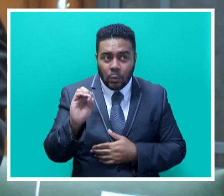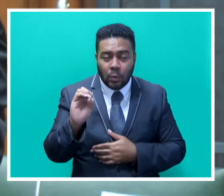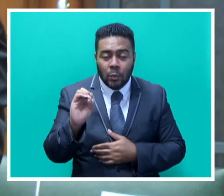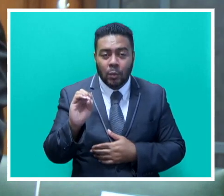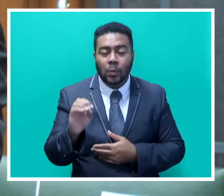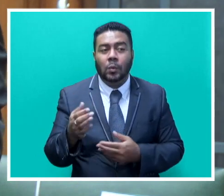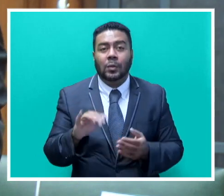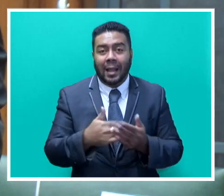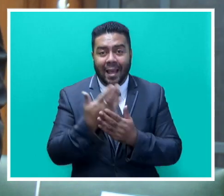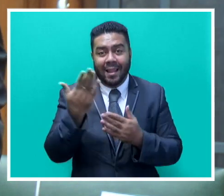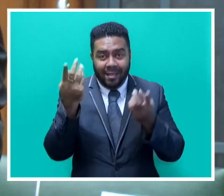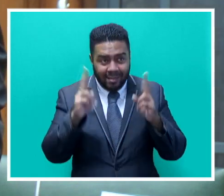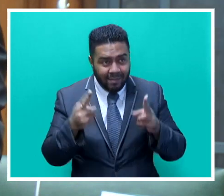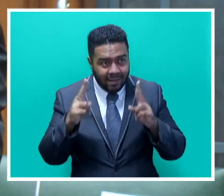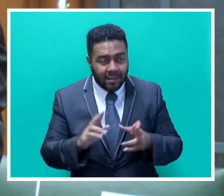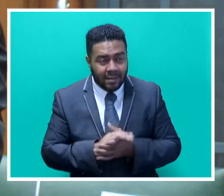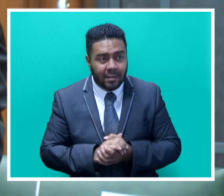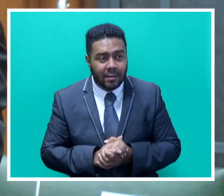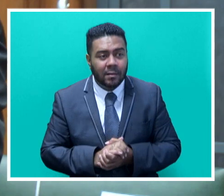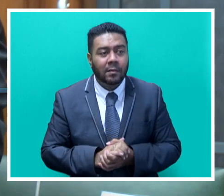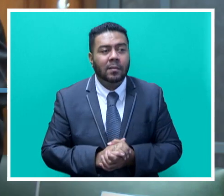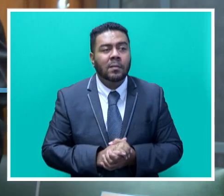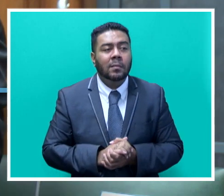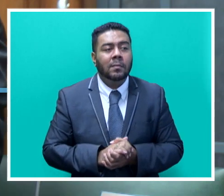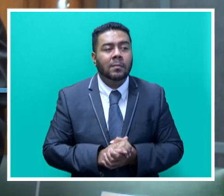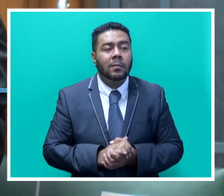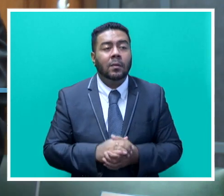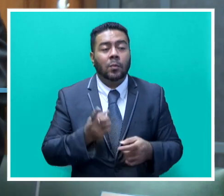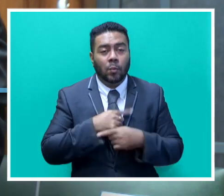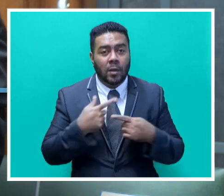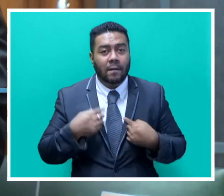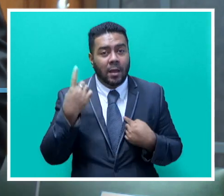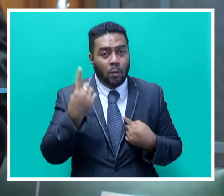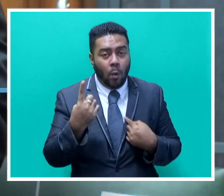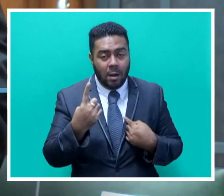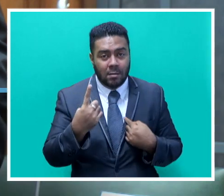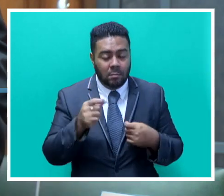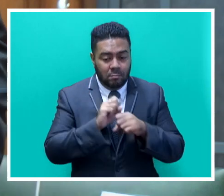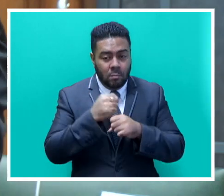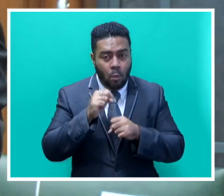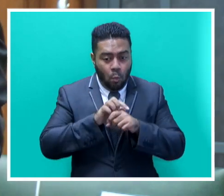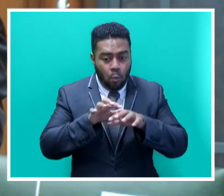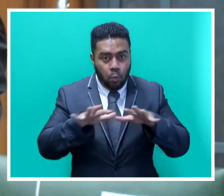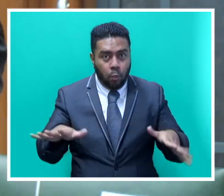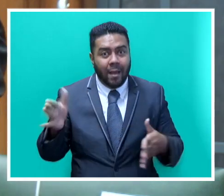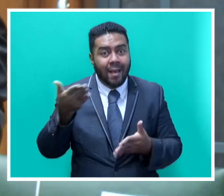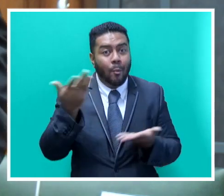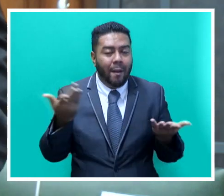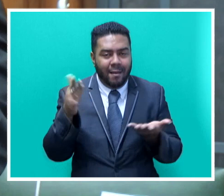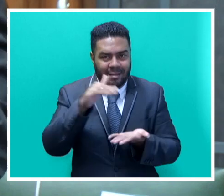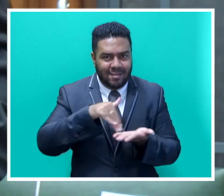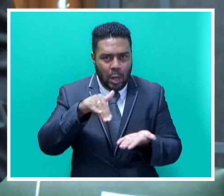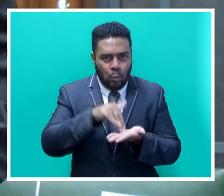daily deaths with a case fatality rate of 0.9%. We have had widespread community transmission in the Central Division with a